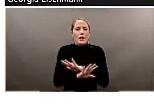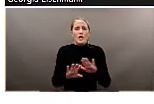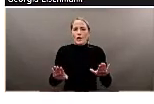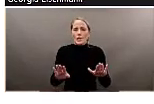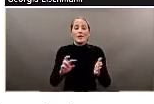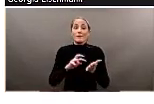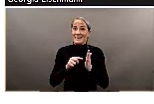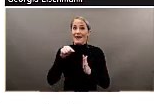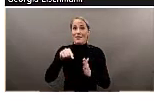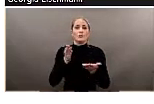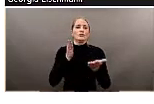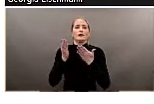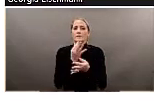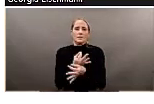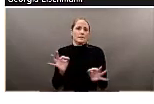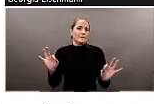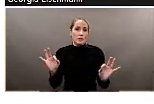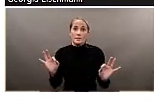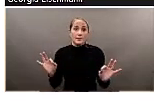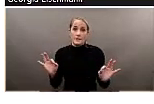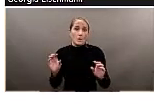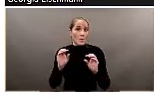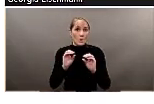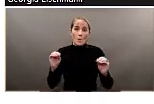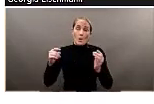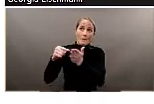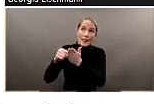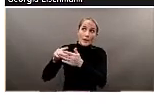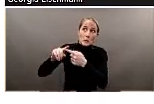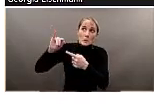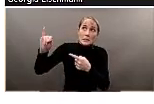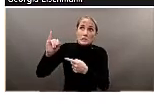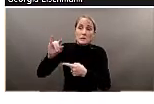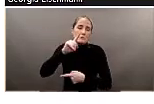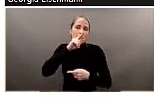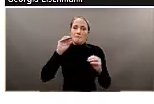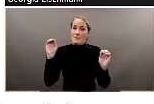that question, you don't need to answer that question, and no one will be billed for this service.